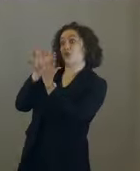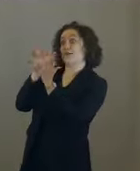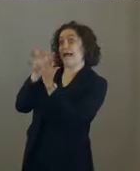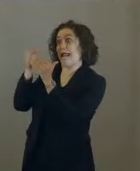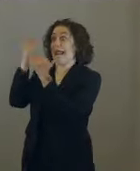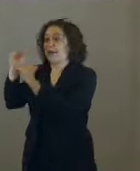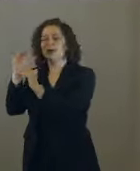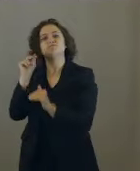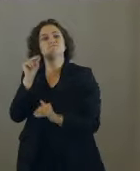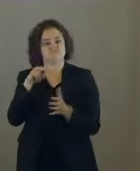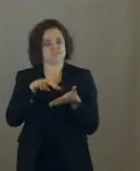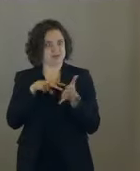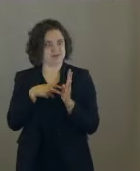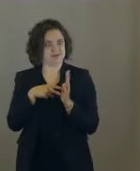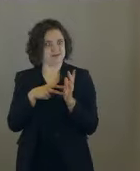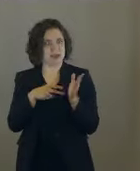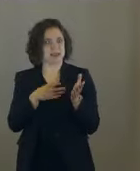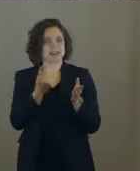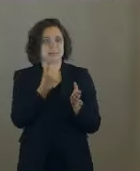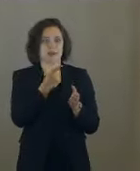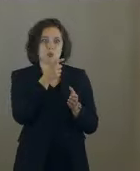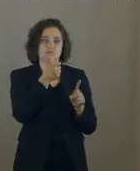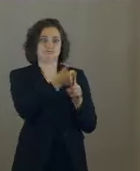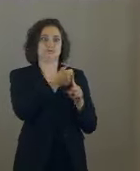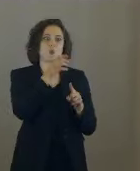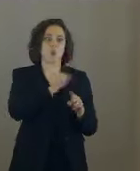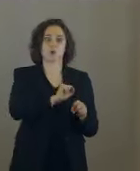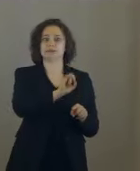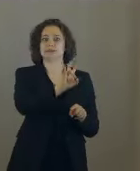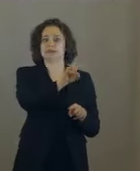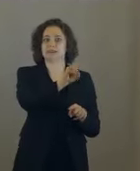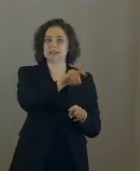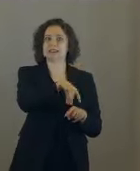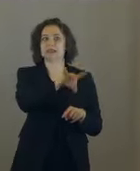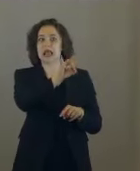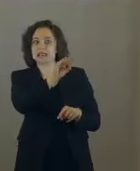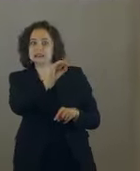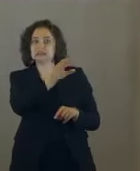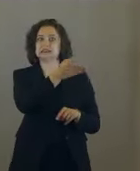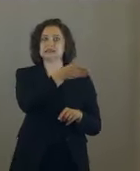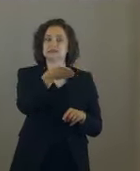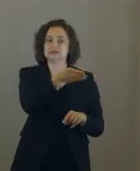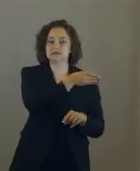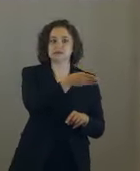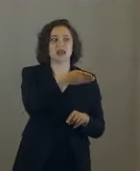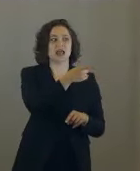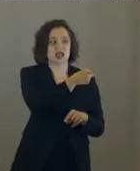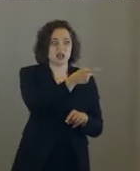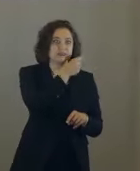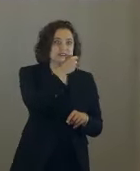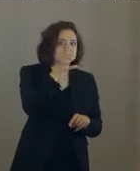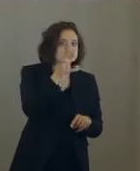you have someone who's in their 70s or 80s, and it's like, I don't know how to do